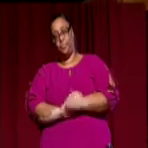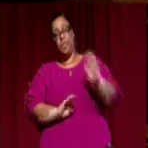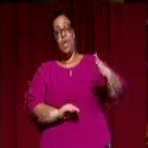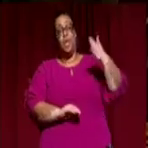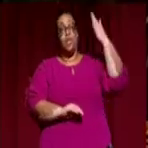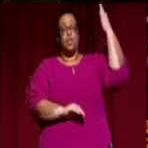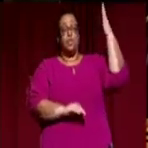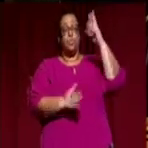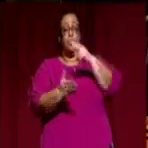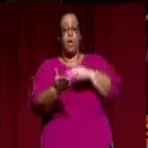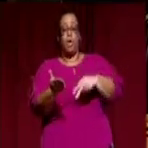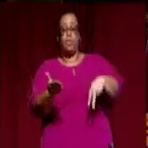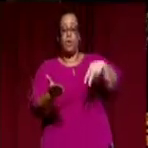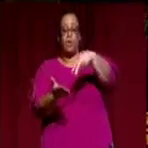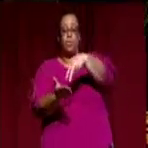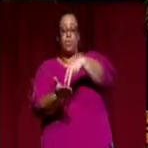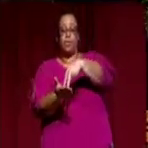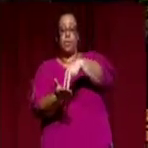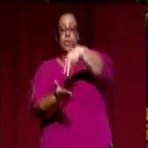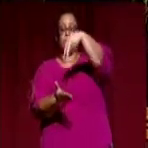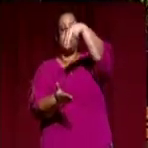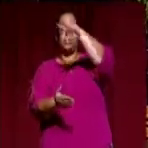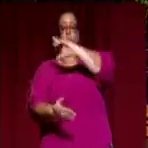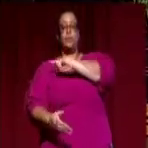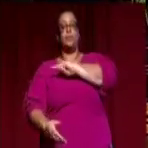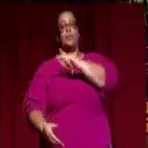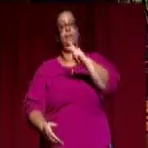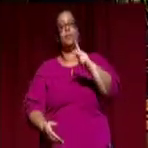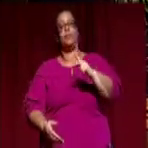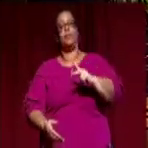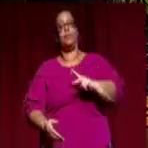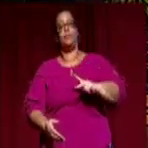Yeah, you are the risen